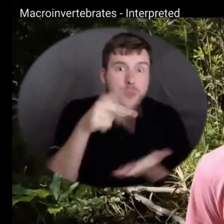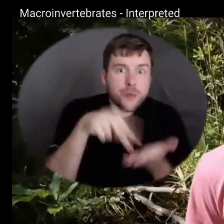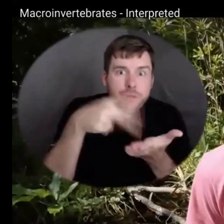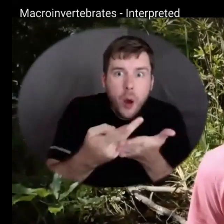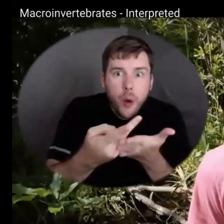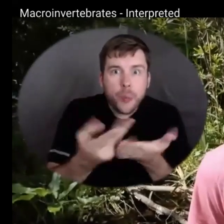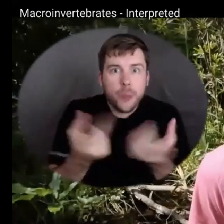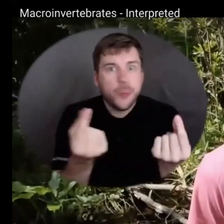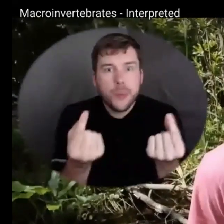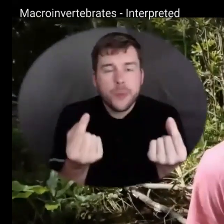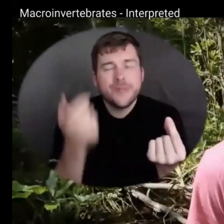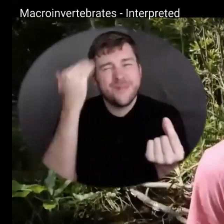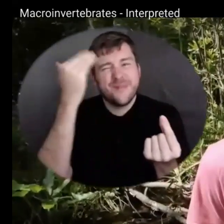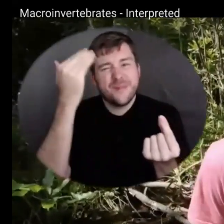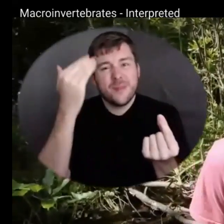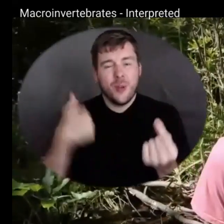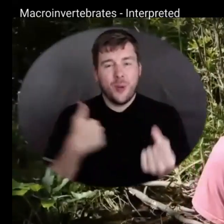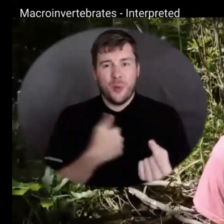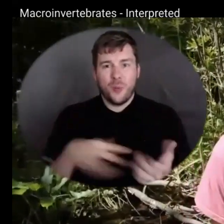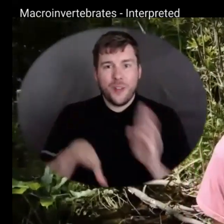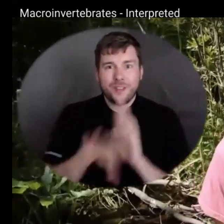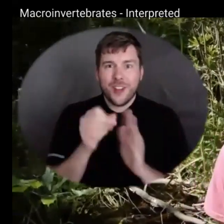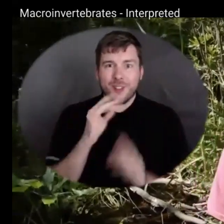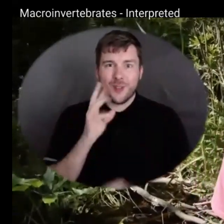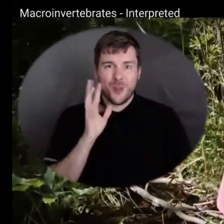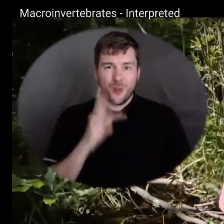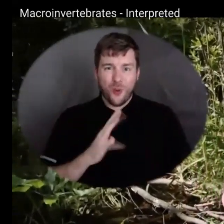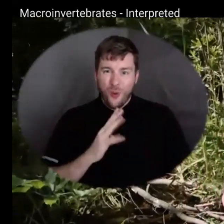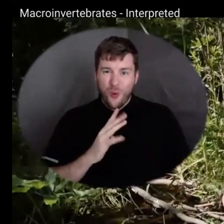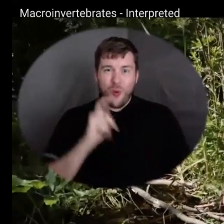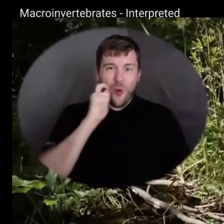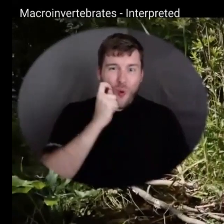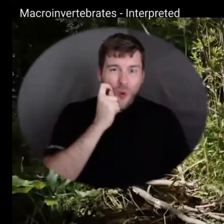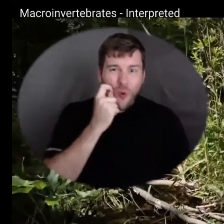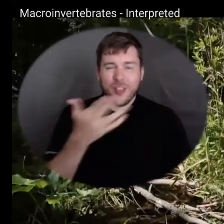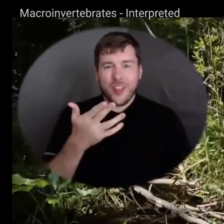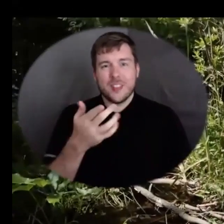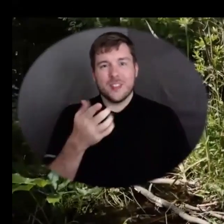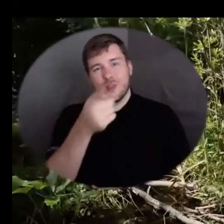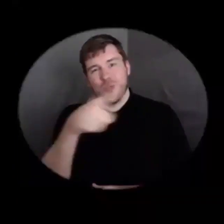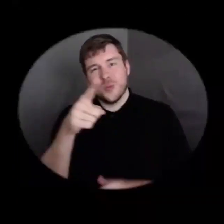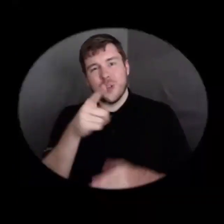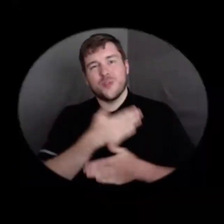think that's it for us today. We found a few cool things, and other than that, take care and y'all have fun out there.